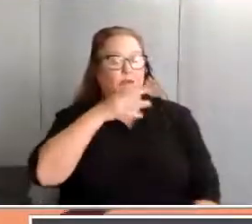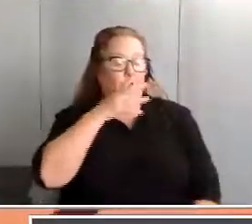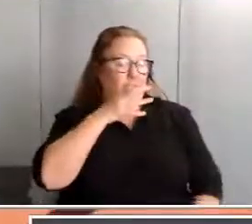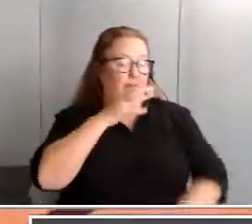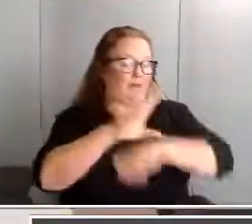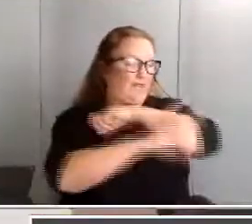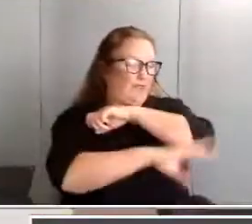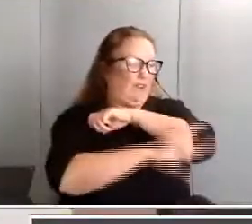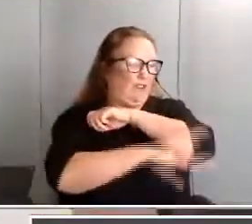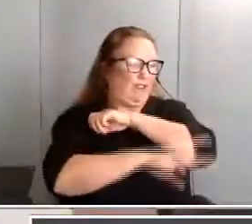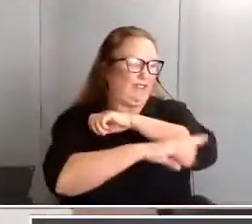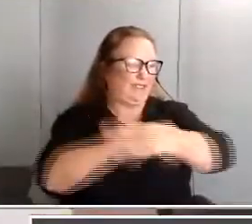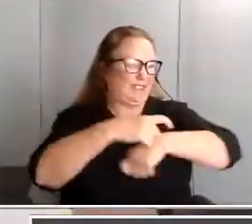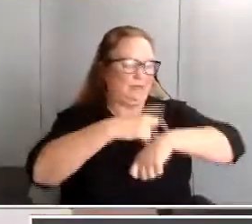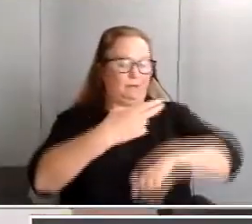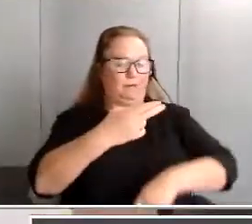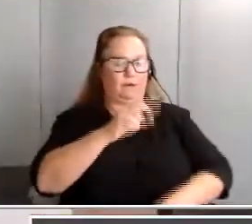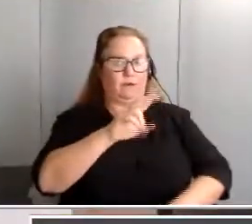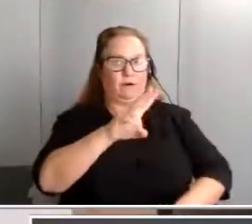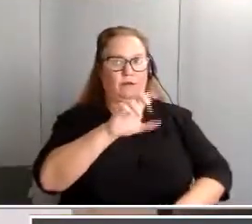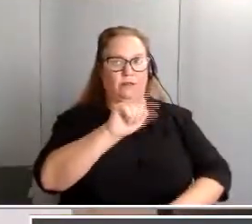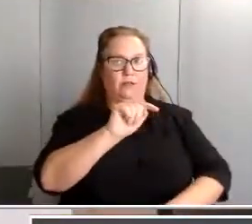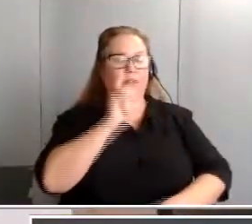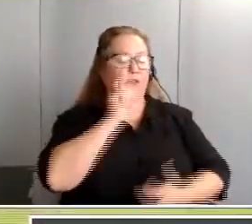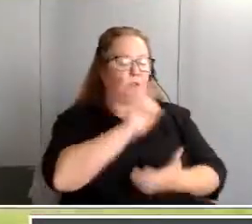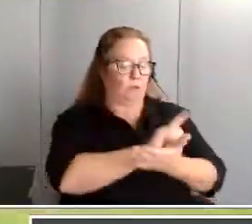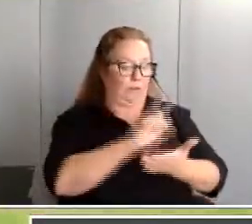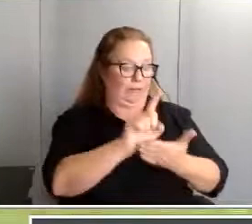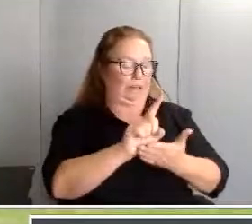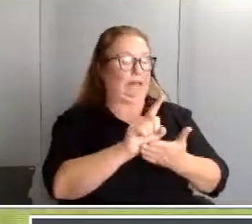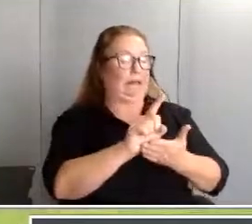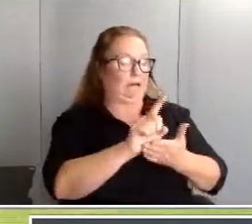time. So I did my treatments during the week and came home on the weekend.